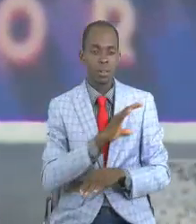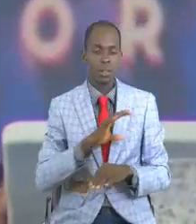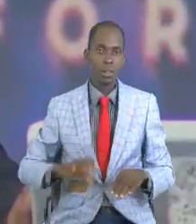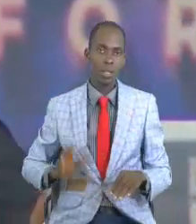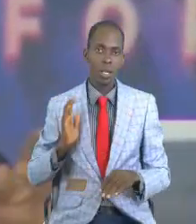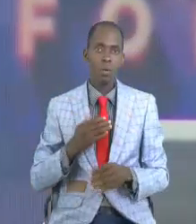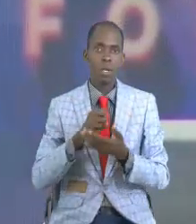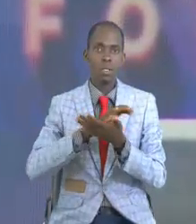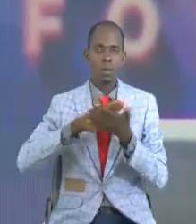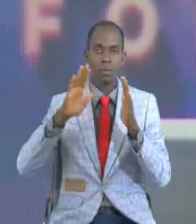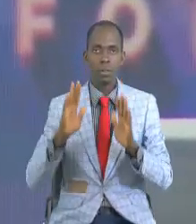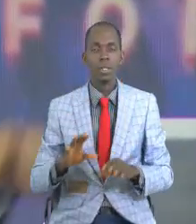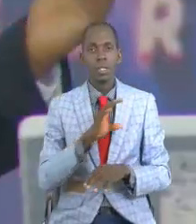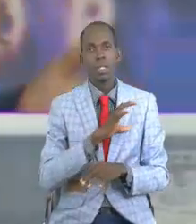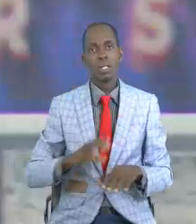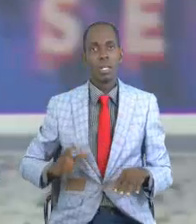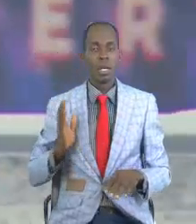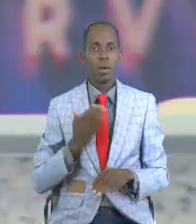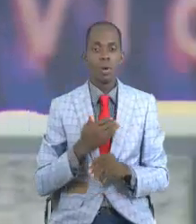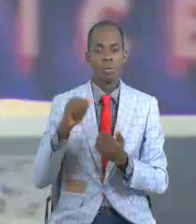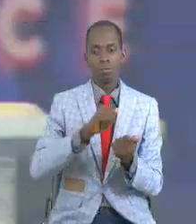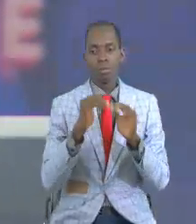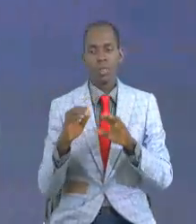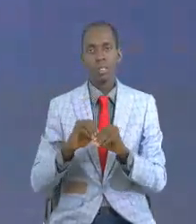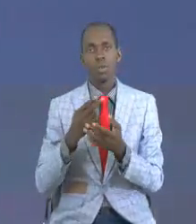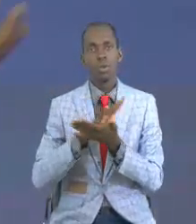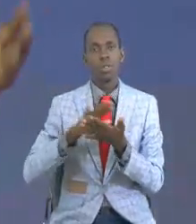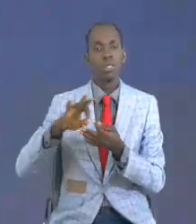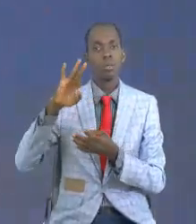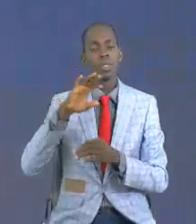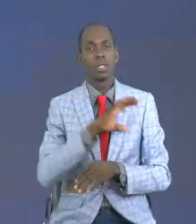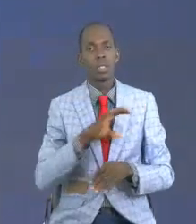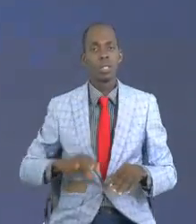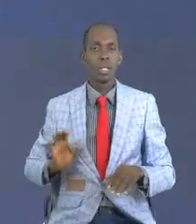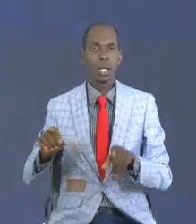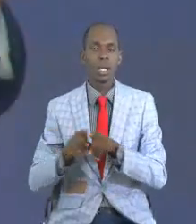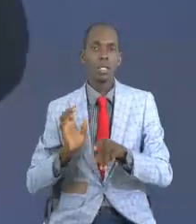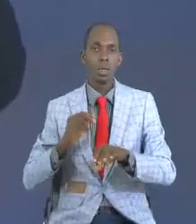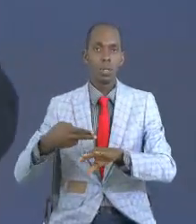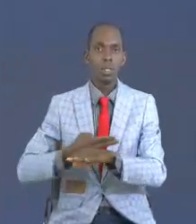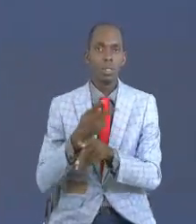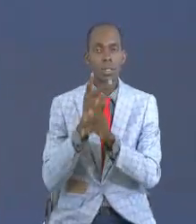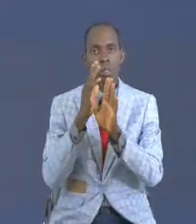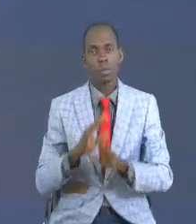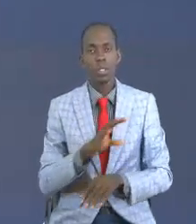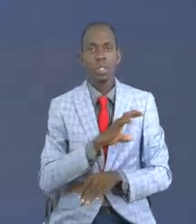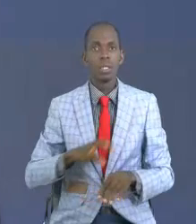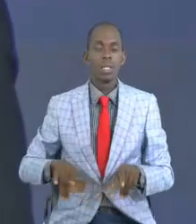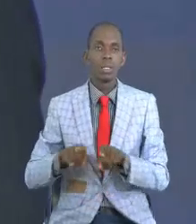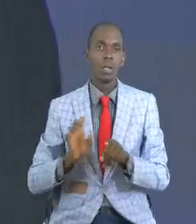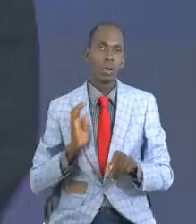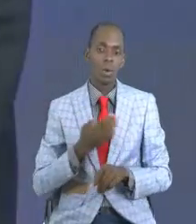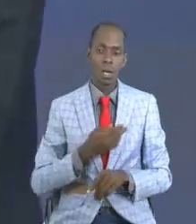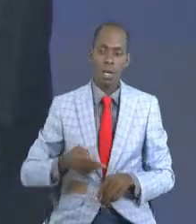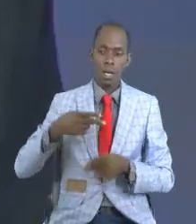the Baptizer in the Holy Ghost, Christ as our Shepherd, Christ as our High Priest, Christ as the final and the